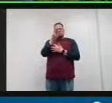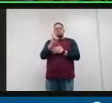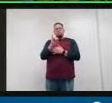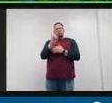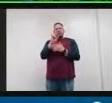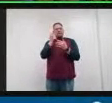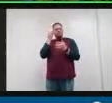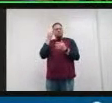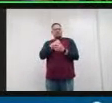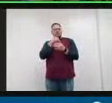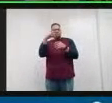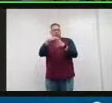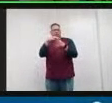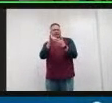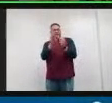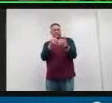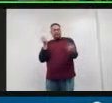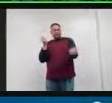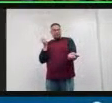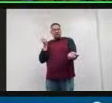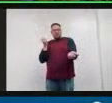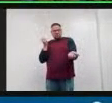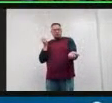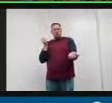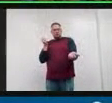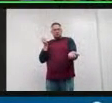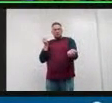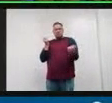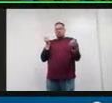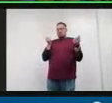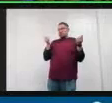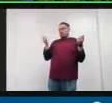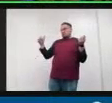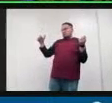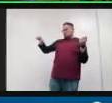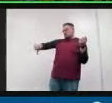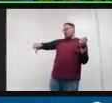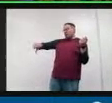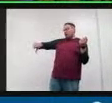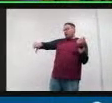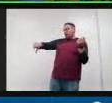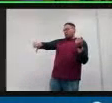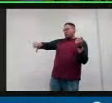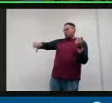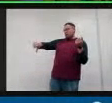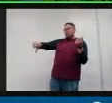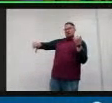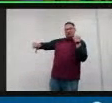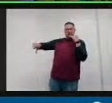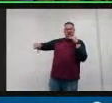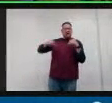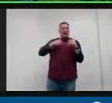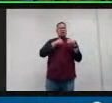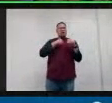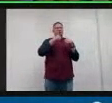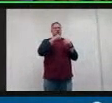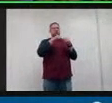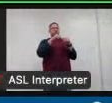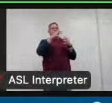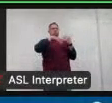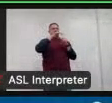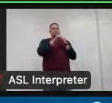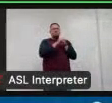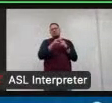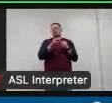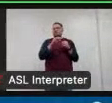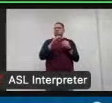vote and two of us vote no, let's say, and I immediately go to my social media and start talking